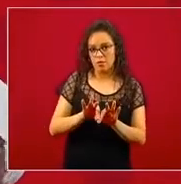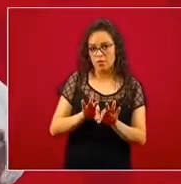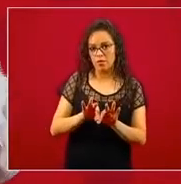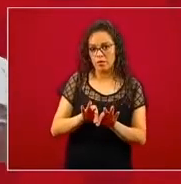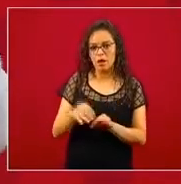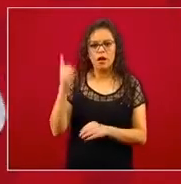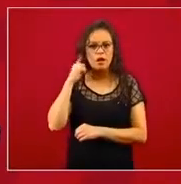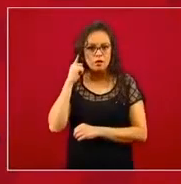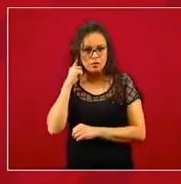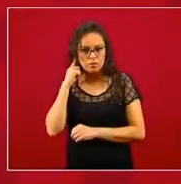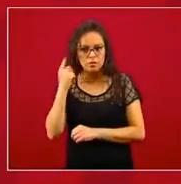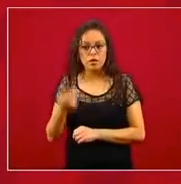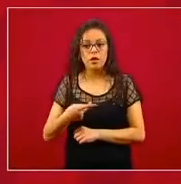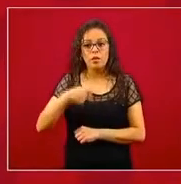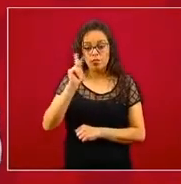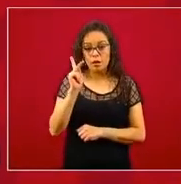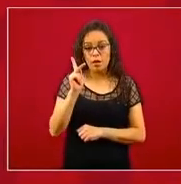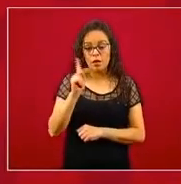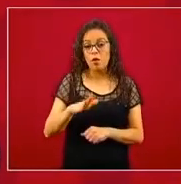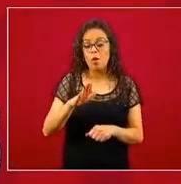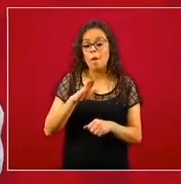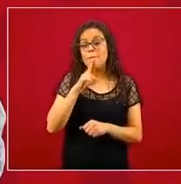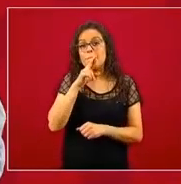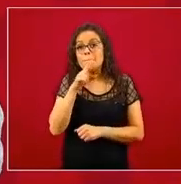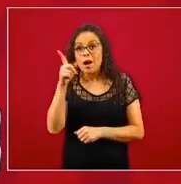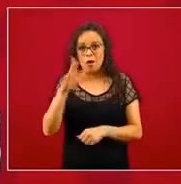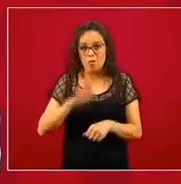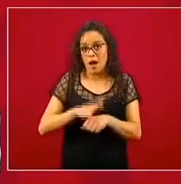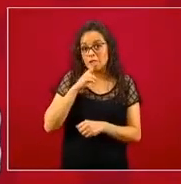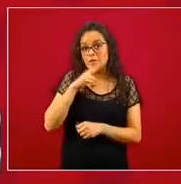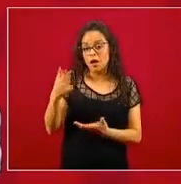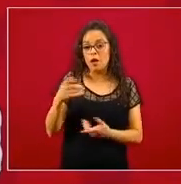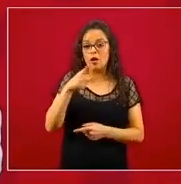to fight back this pandemic?